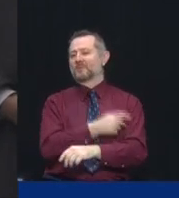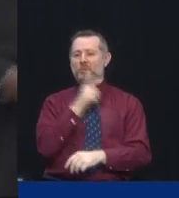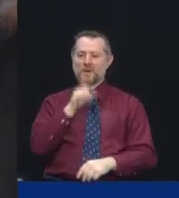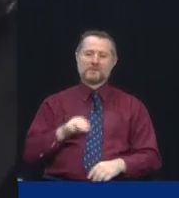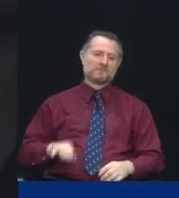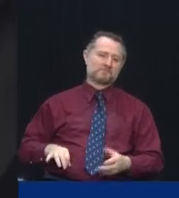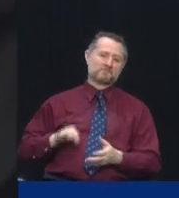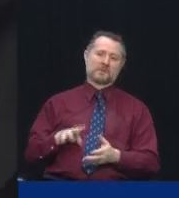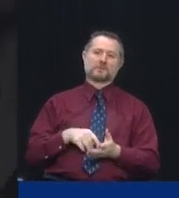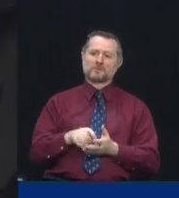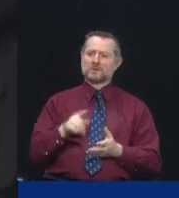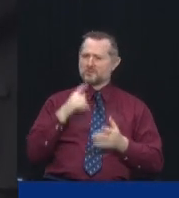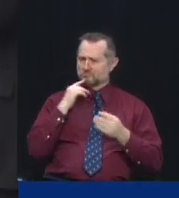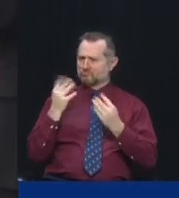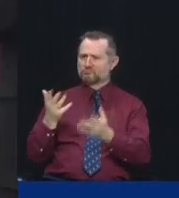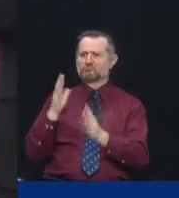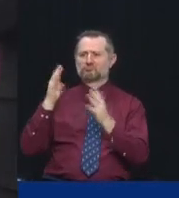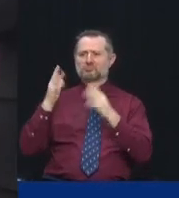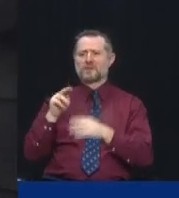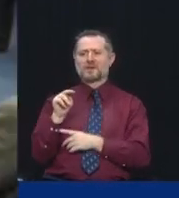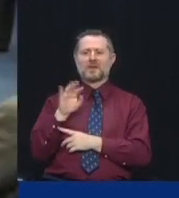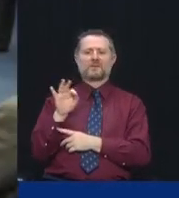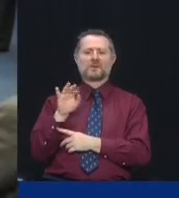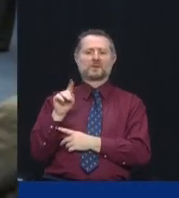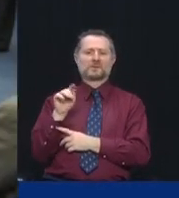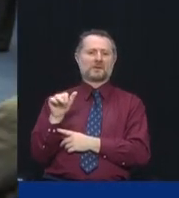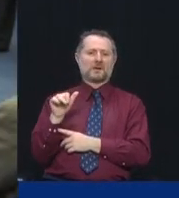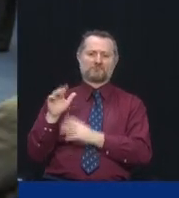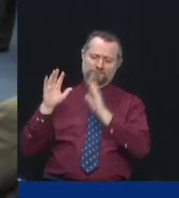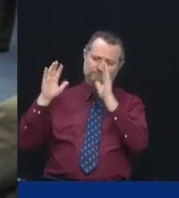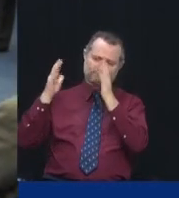the NFTA a round of applause.